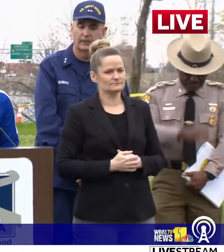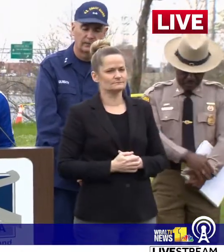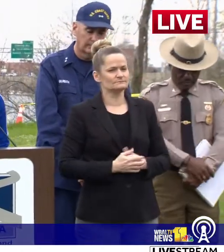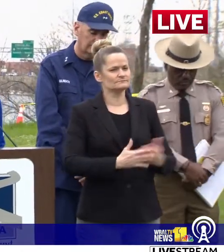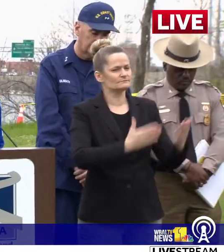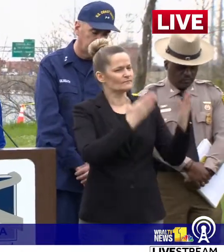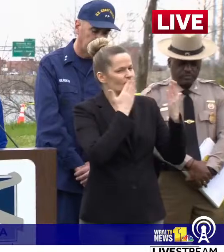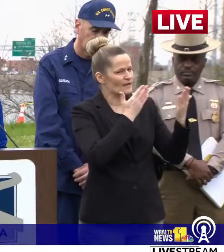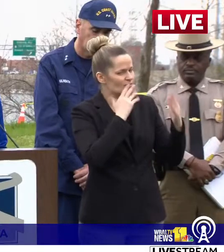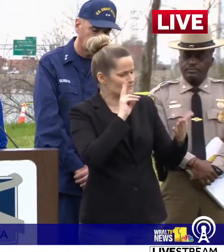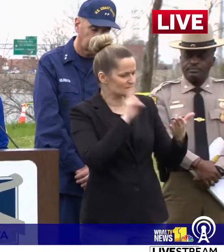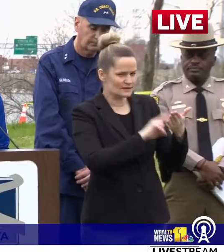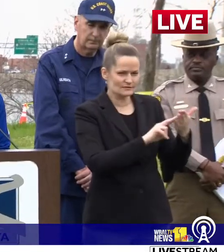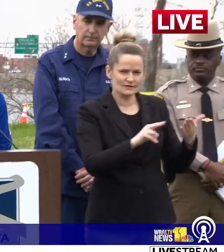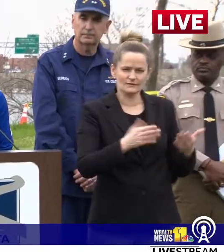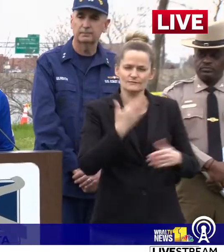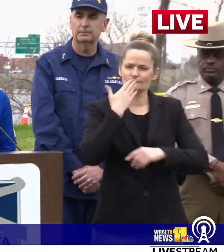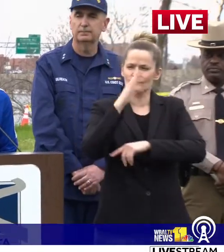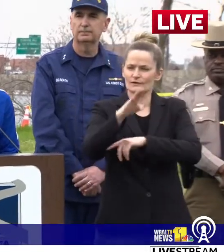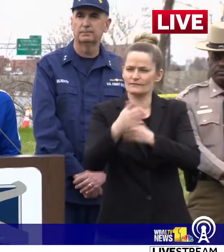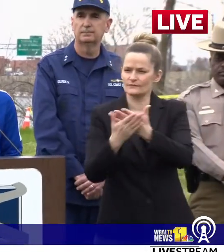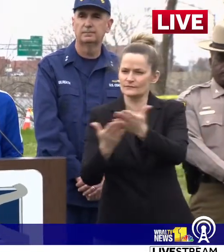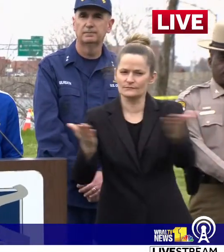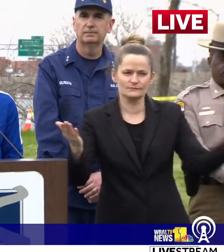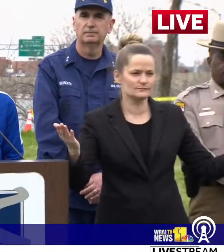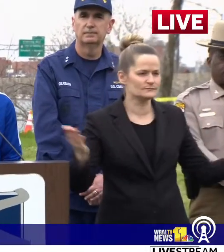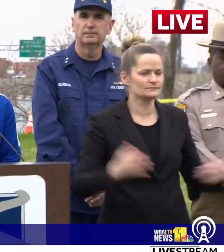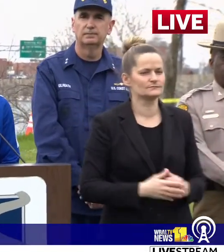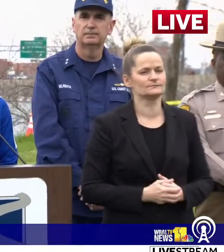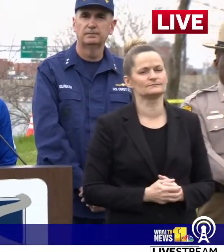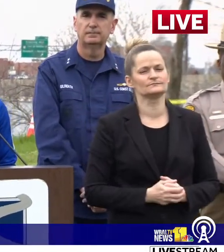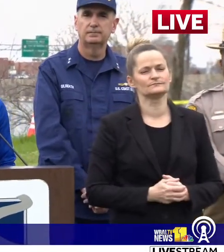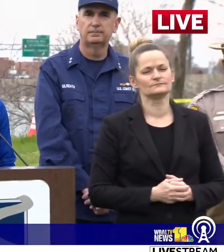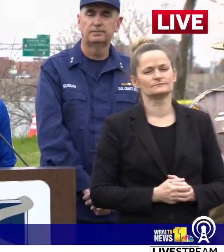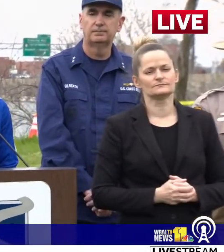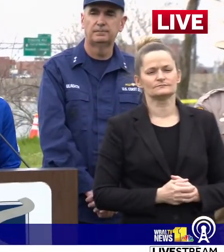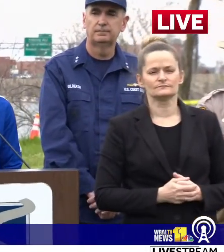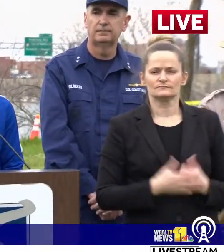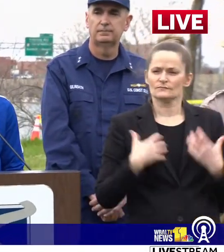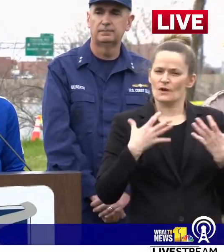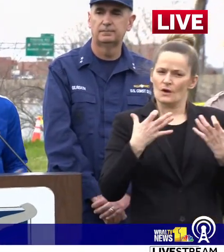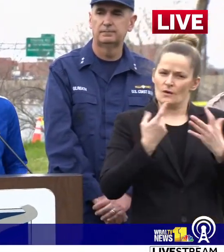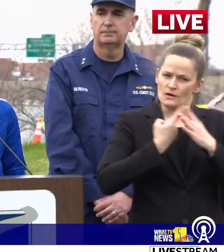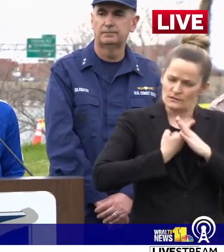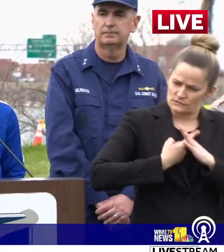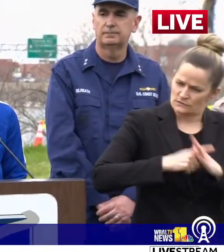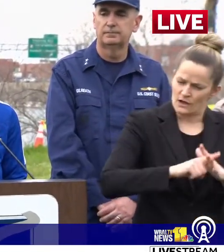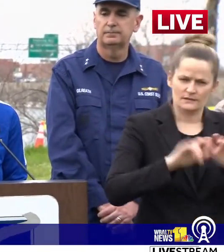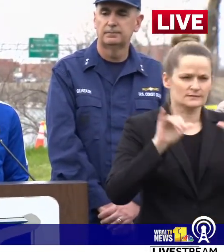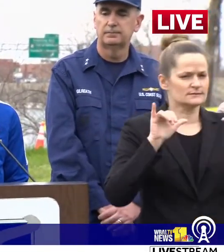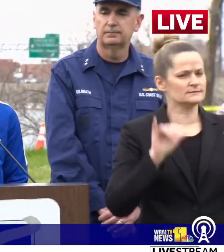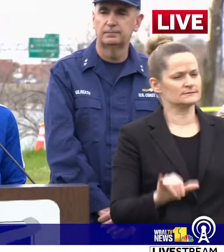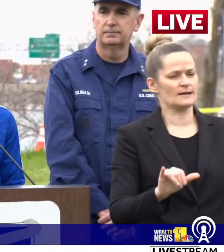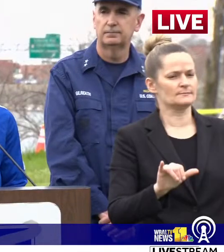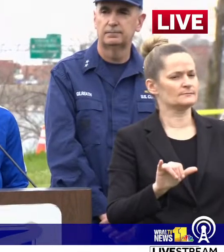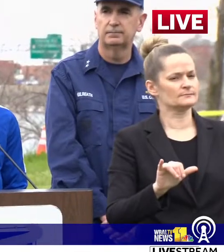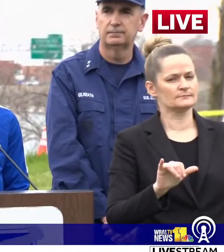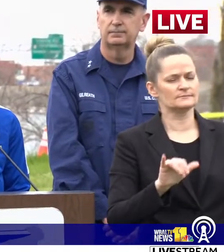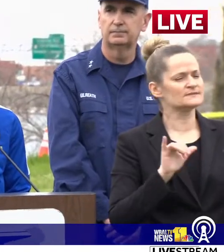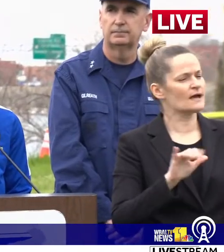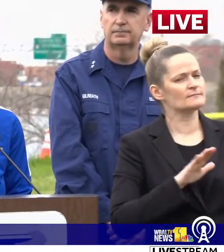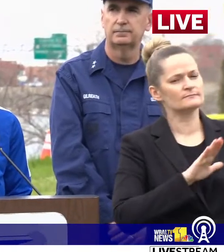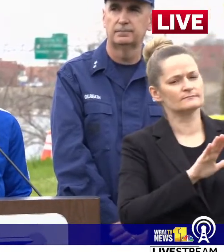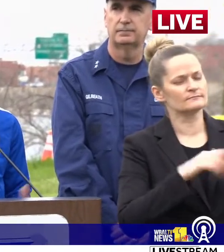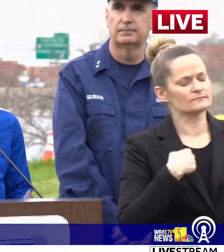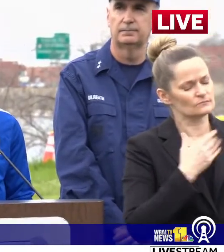Thank you, Mr. Secretary, and good afternoon. I'll begin the way I've begun every one of these this week with prayers for those who